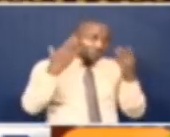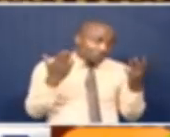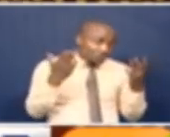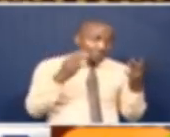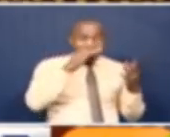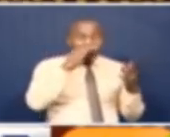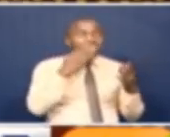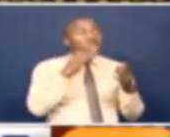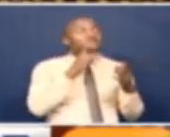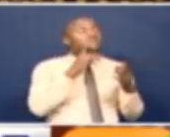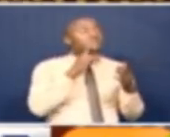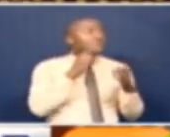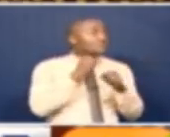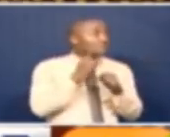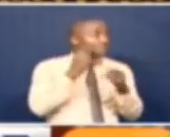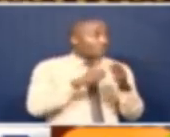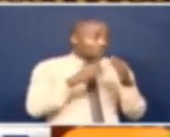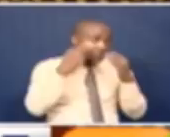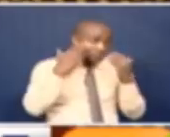Mudavadi's next move is.